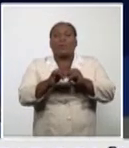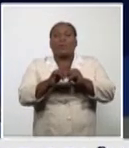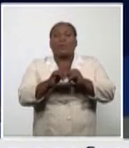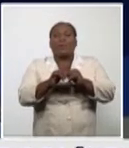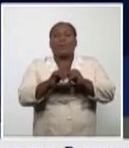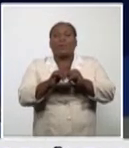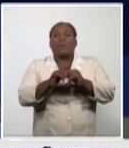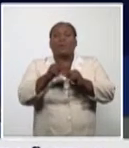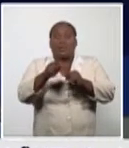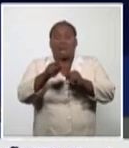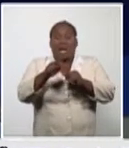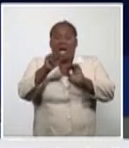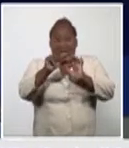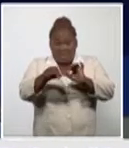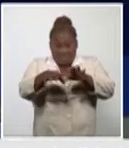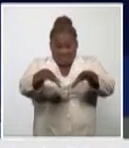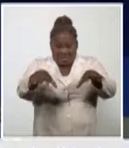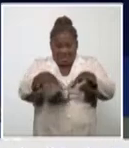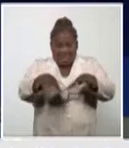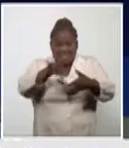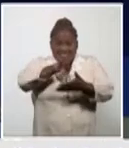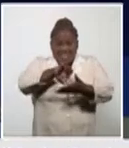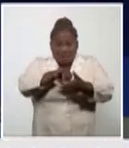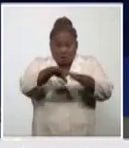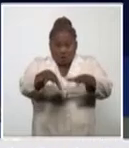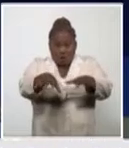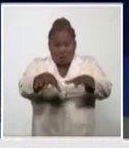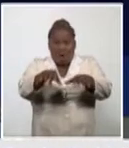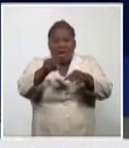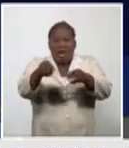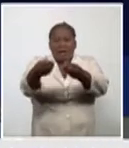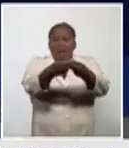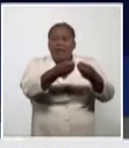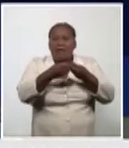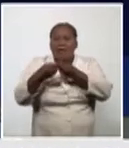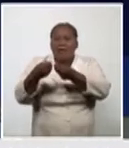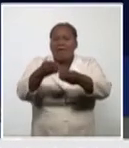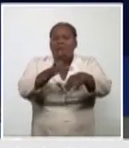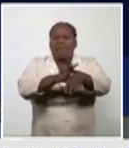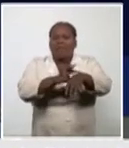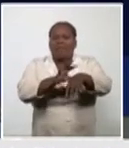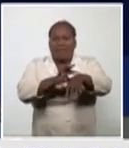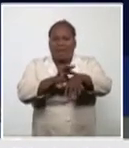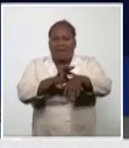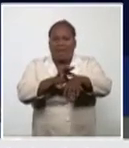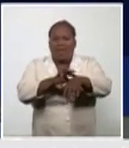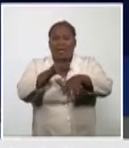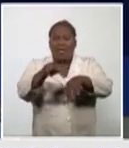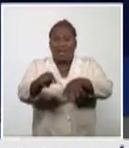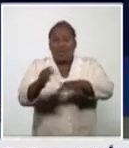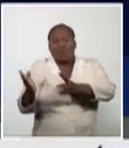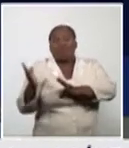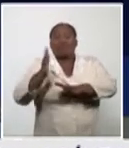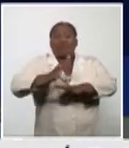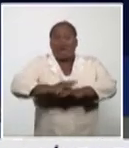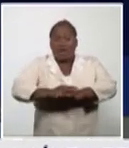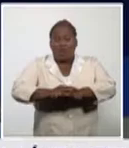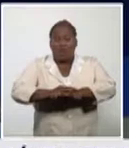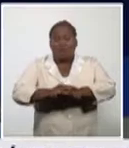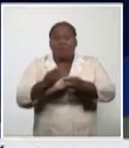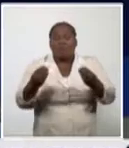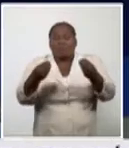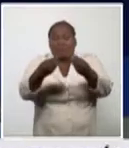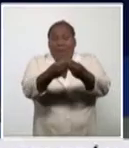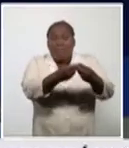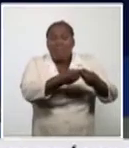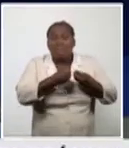Unfortunately, this patient's health deteriorated very quickly. We should say that he suffered a marked physical and nutritional deterioration. He was